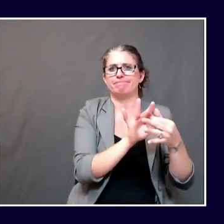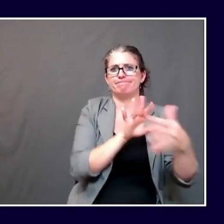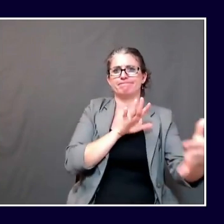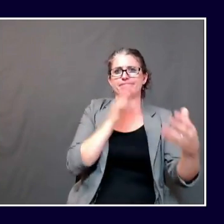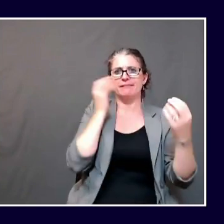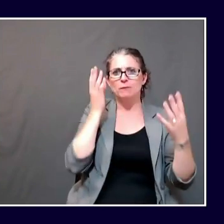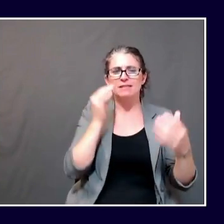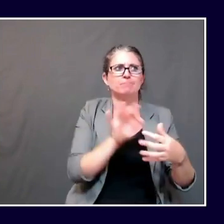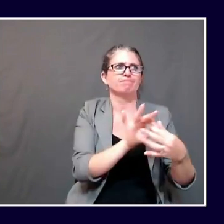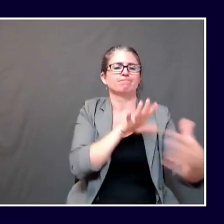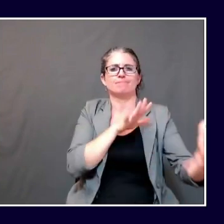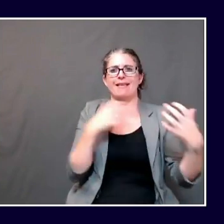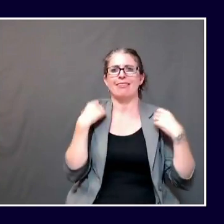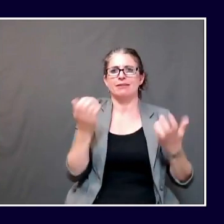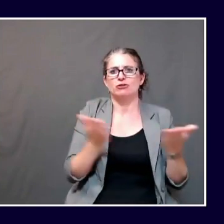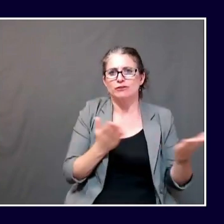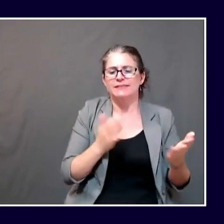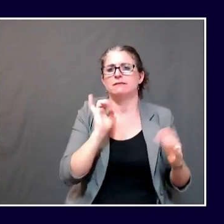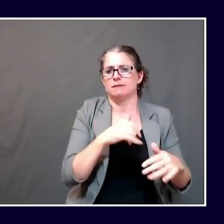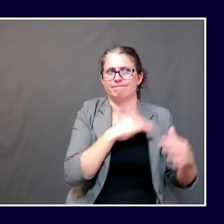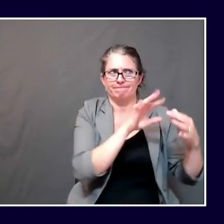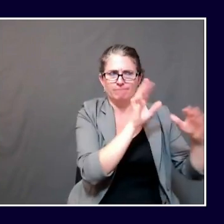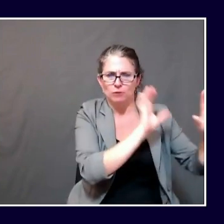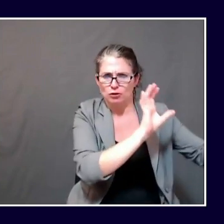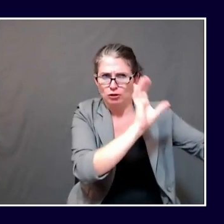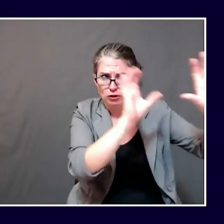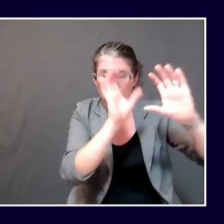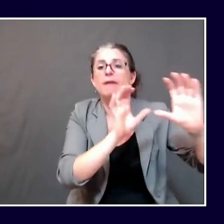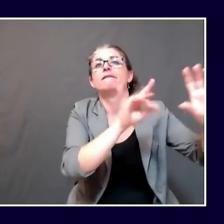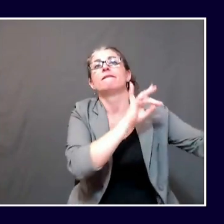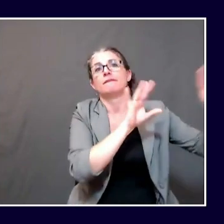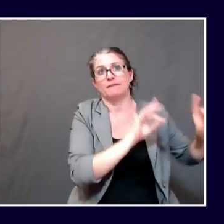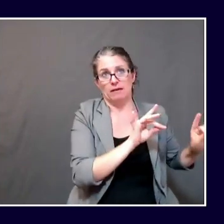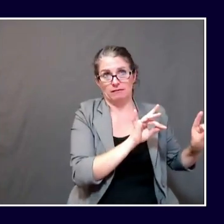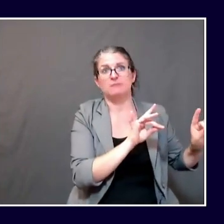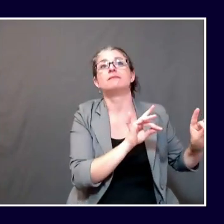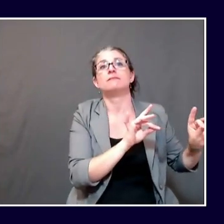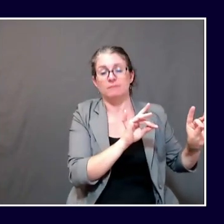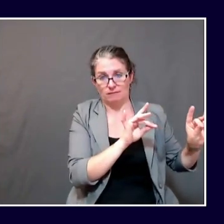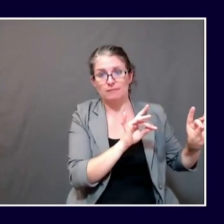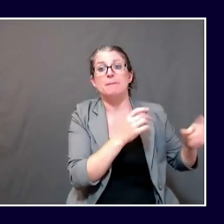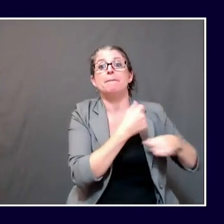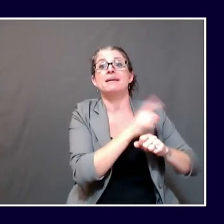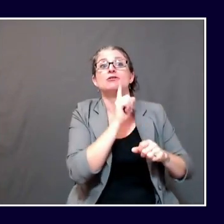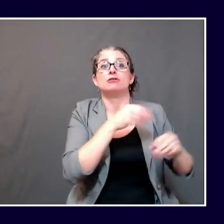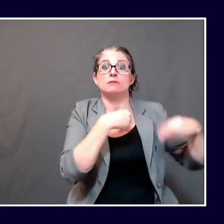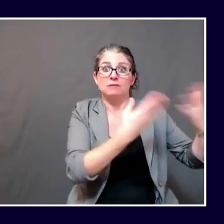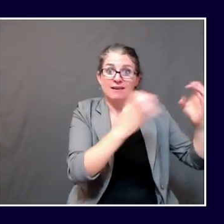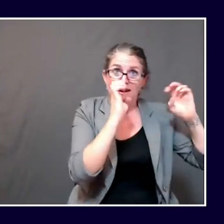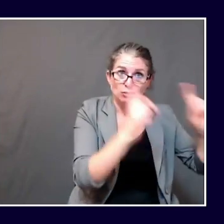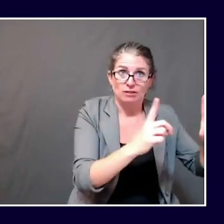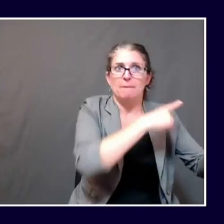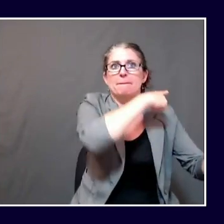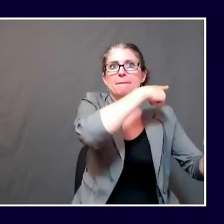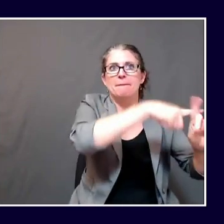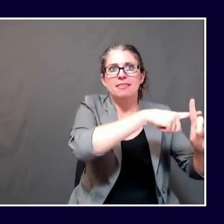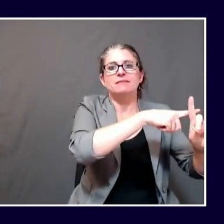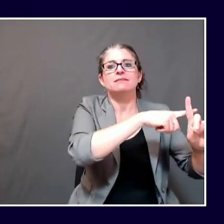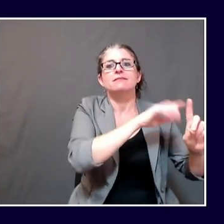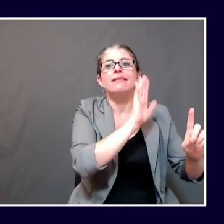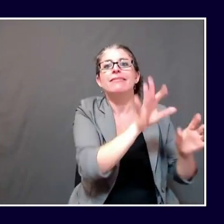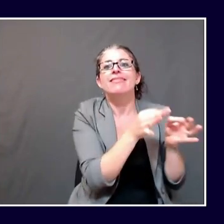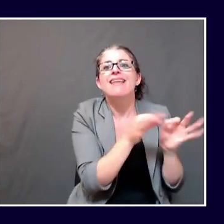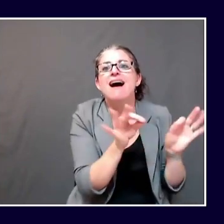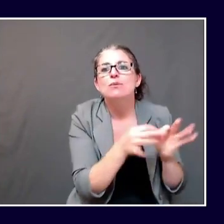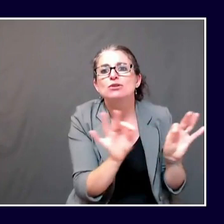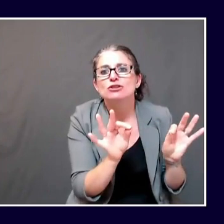was not just available, but available in their language, for example. So translation around prevention materials, things of that